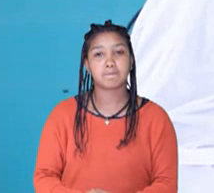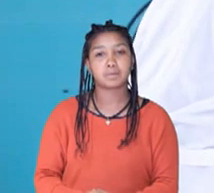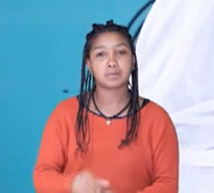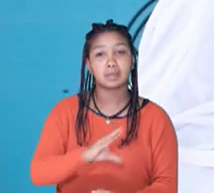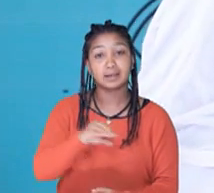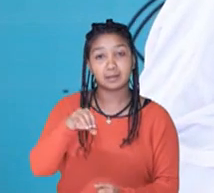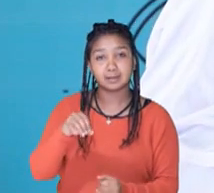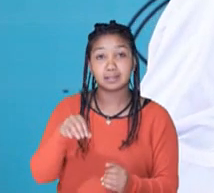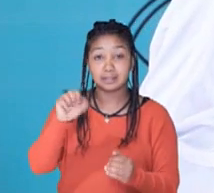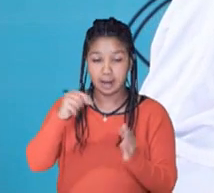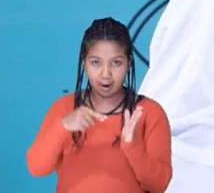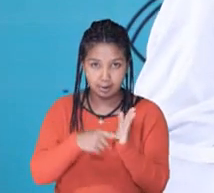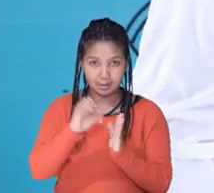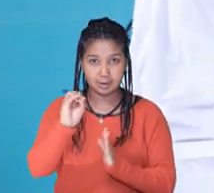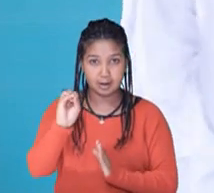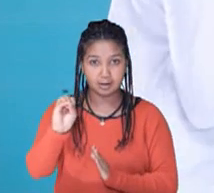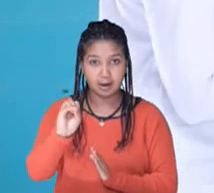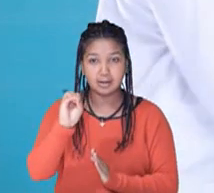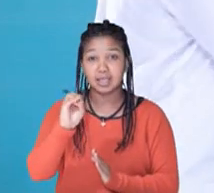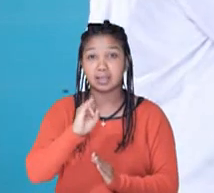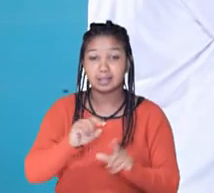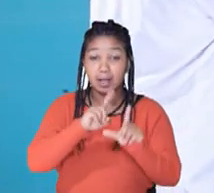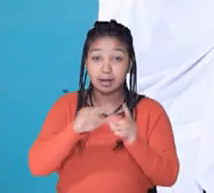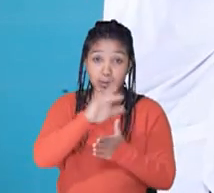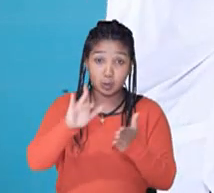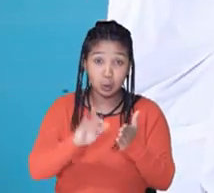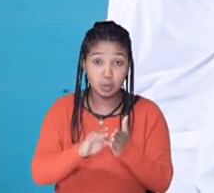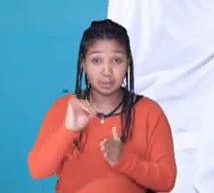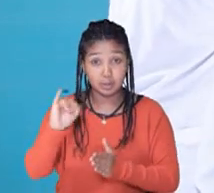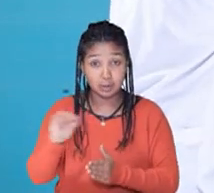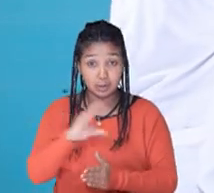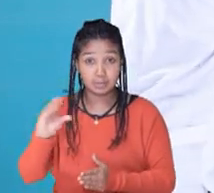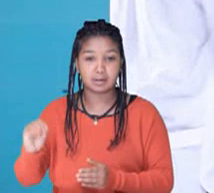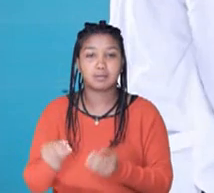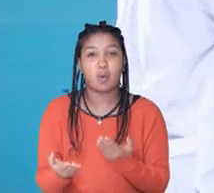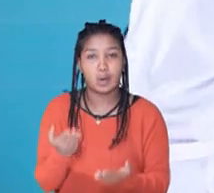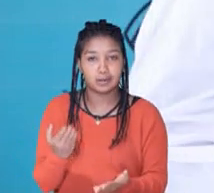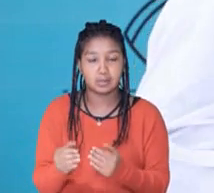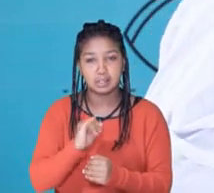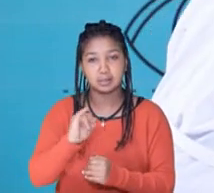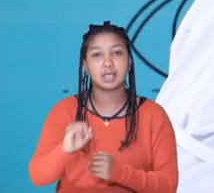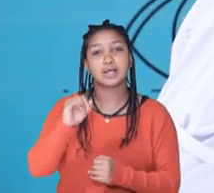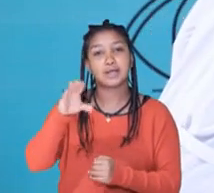And sine theta, where theta is the angle between the moment arm and the weight, and it